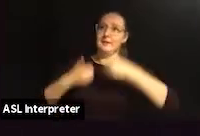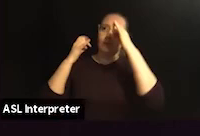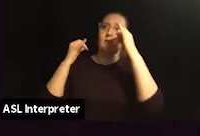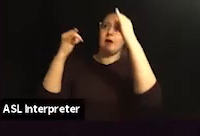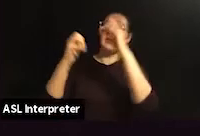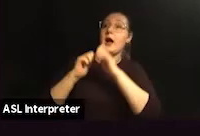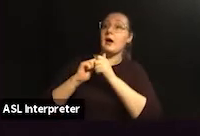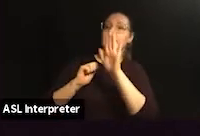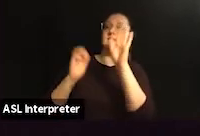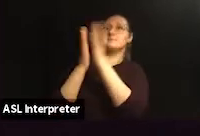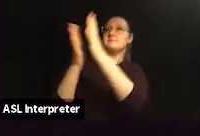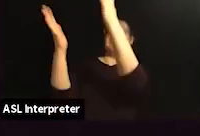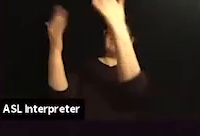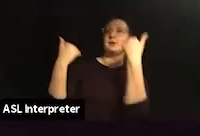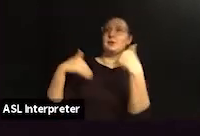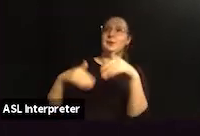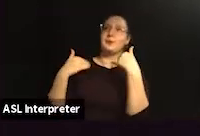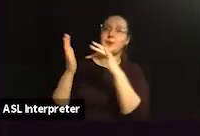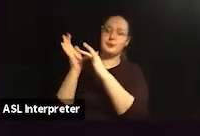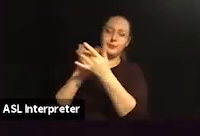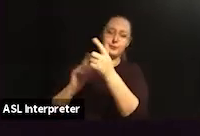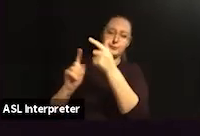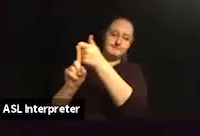our Lord. Amen.